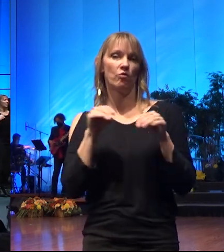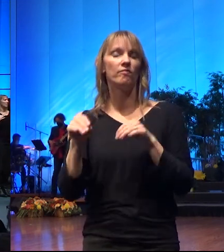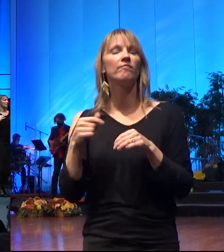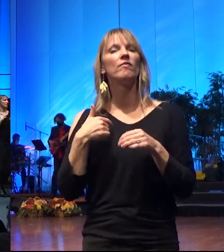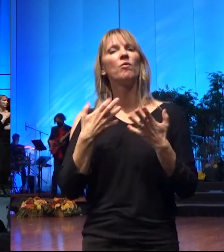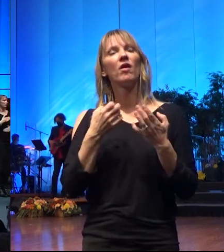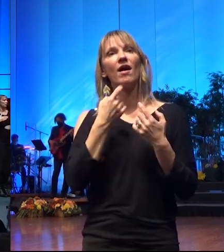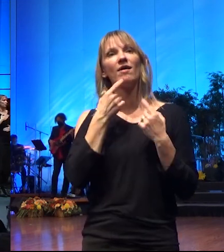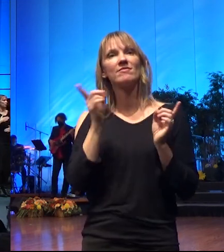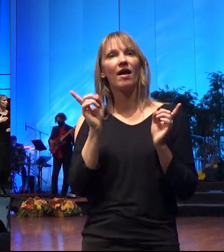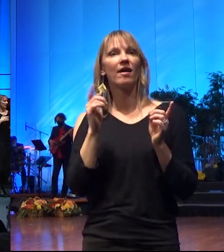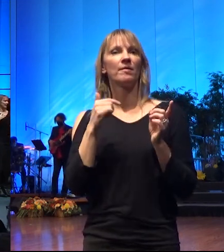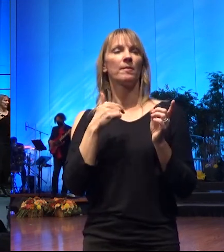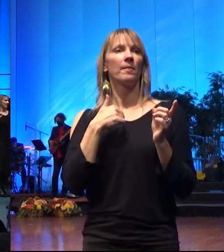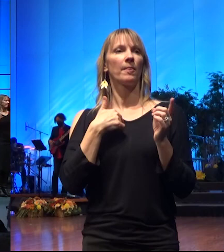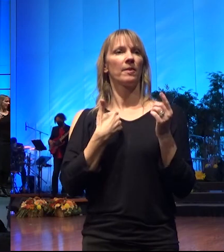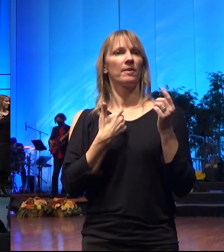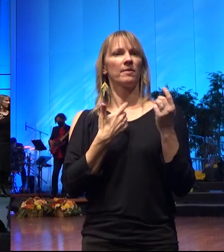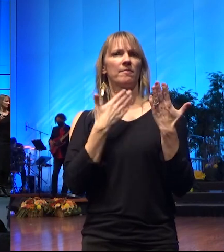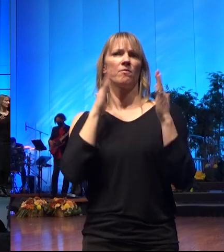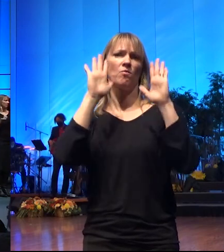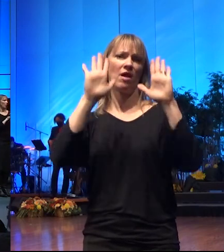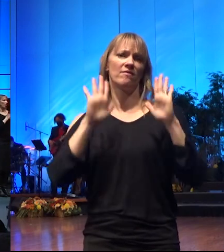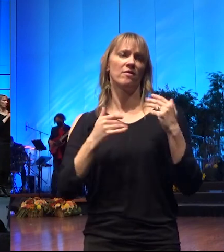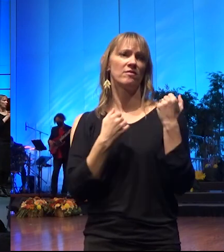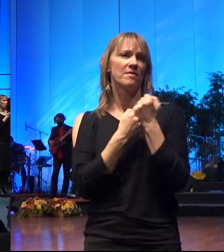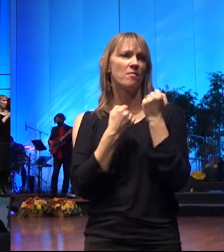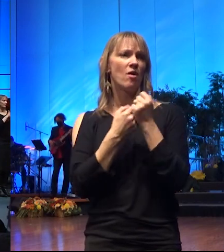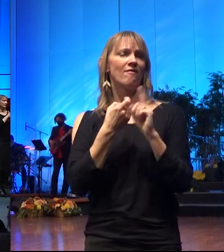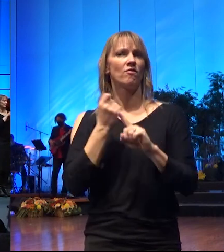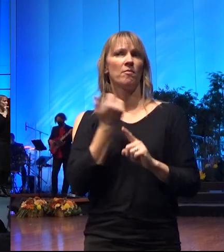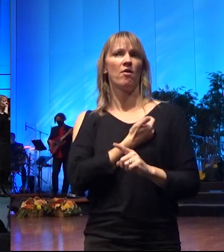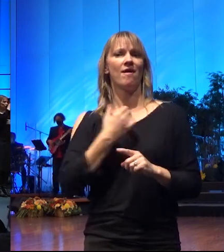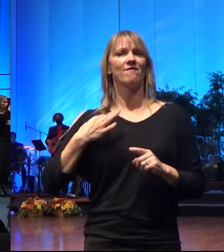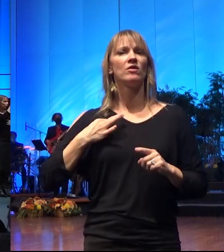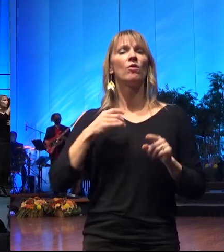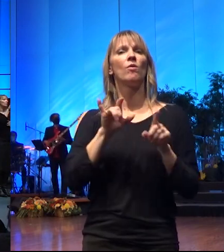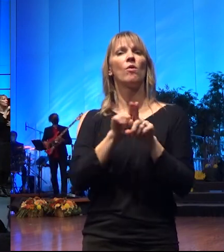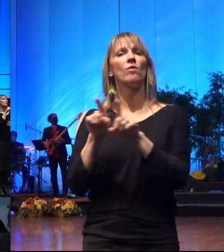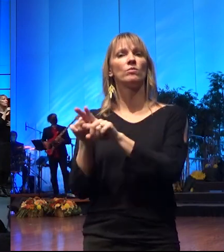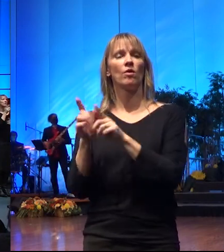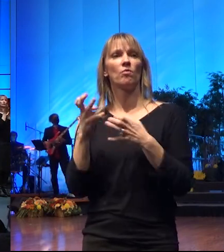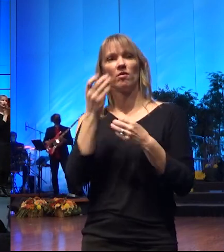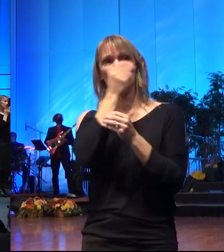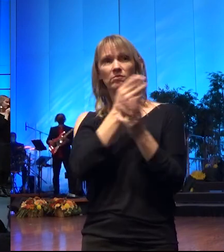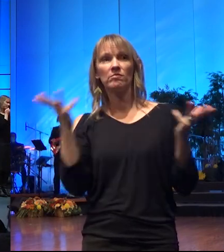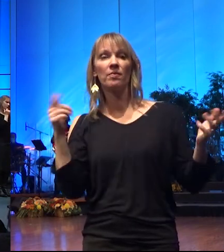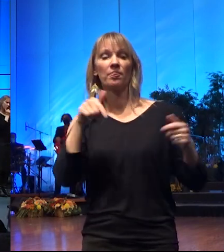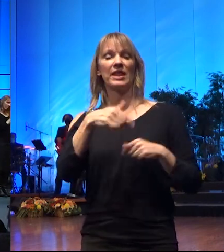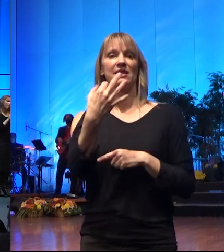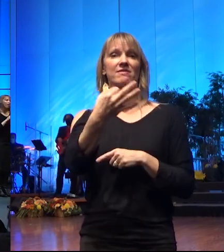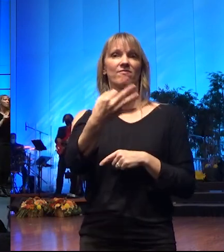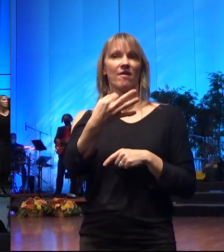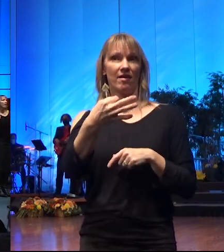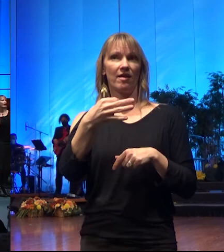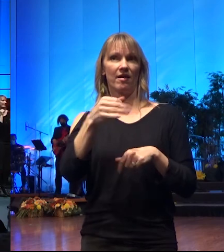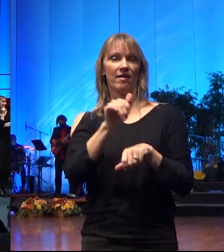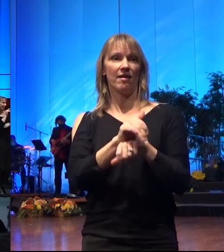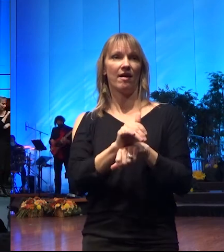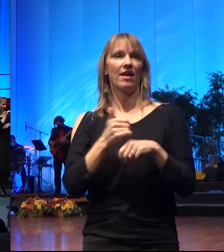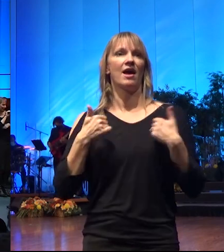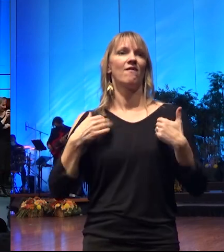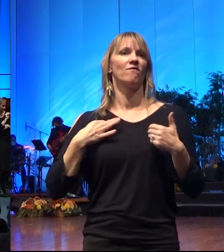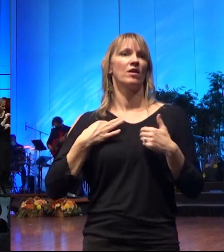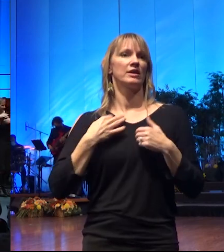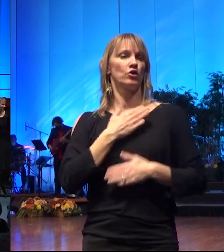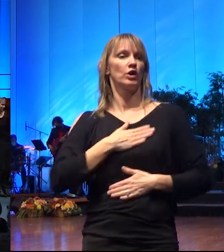volunteer appreciation event in our community center. We're not serving food, but we're not on Zoom. We're